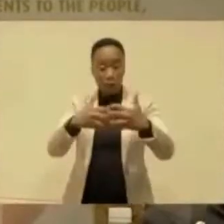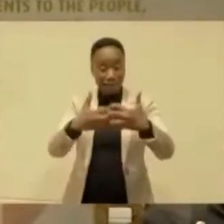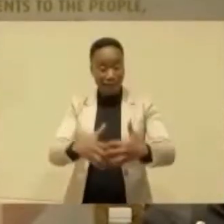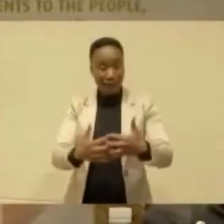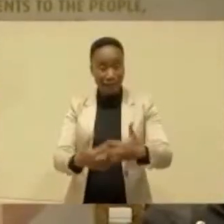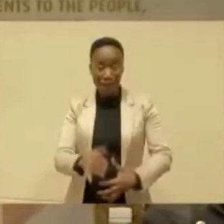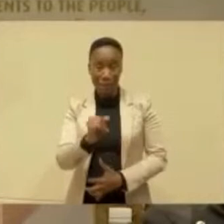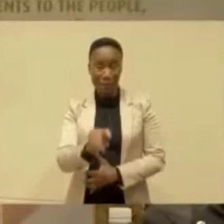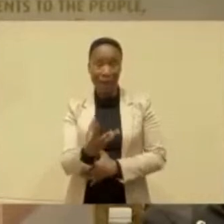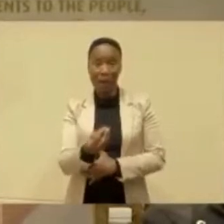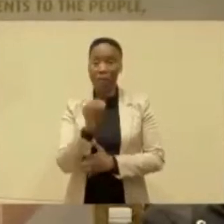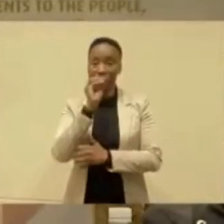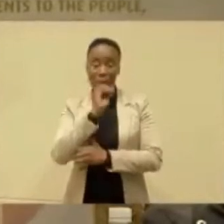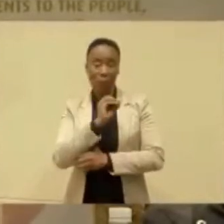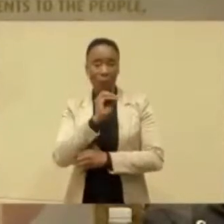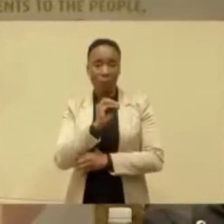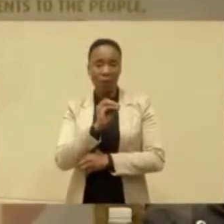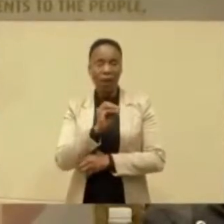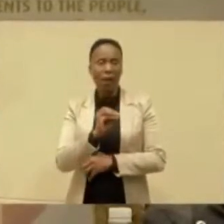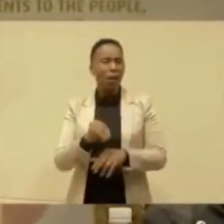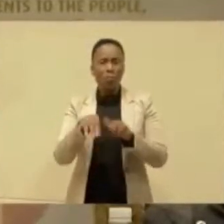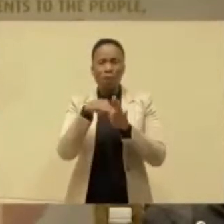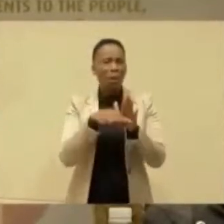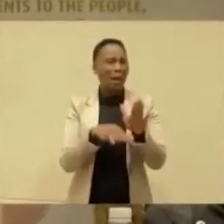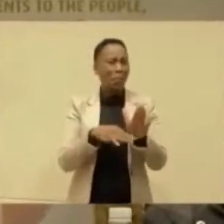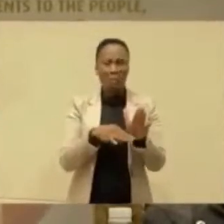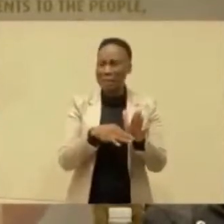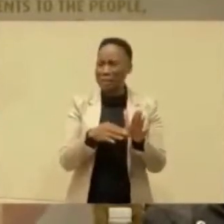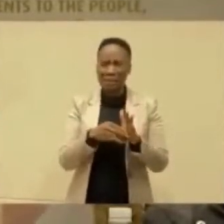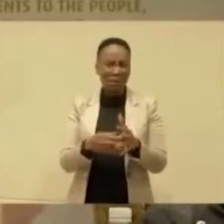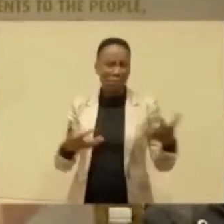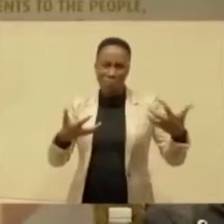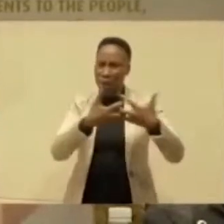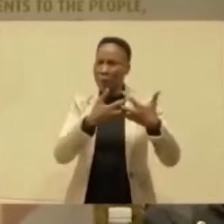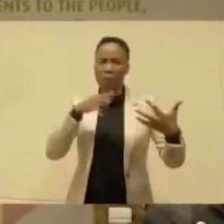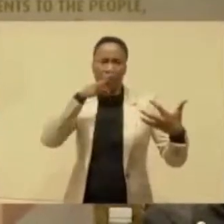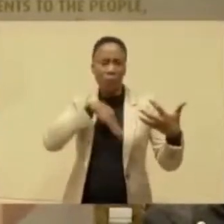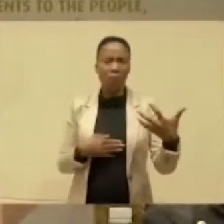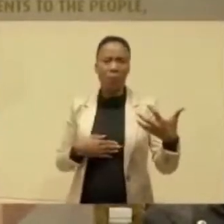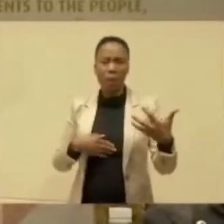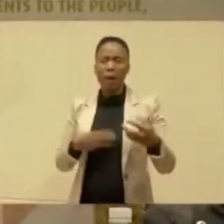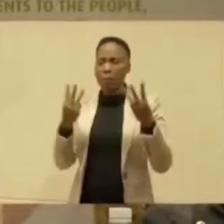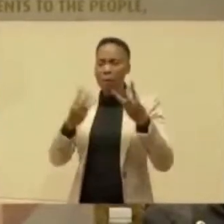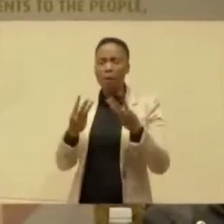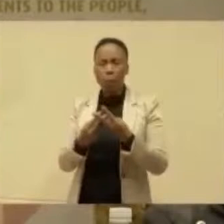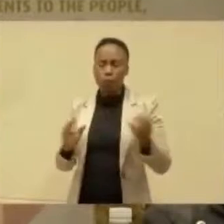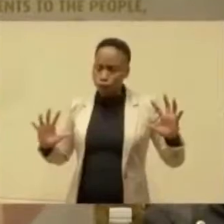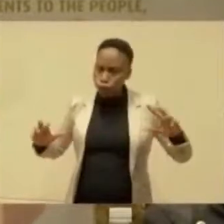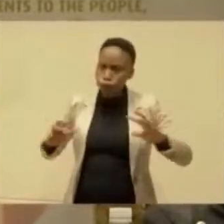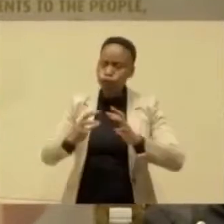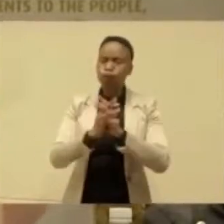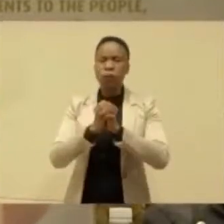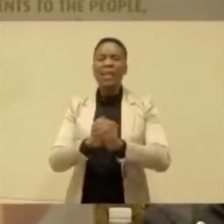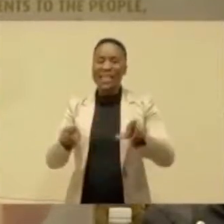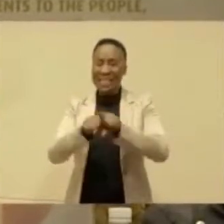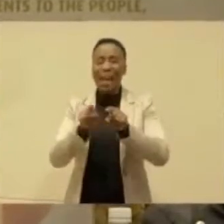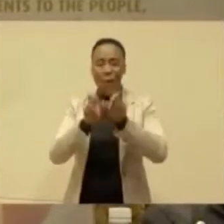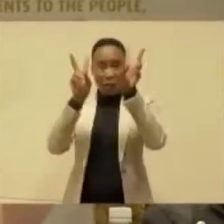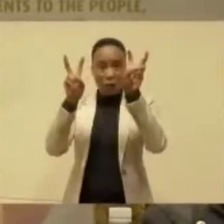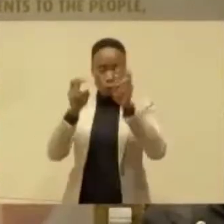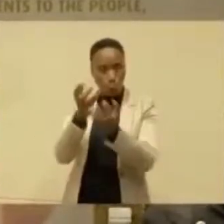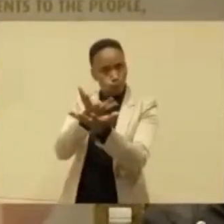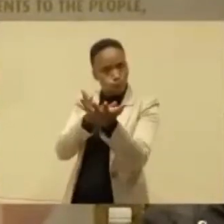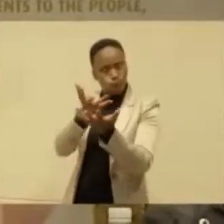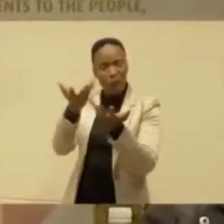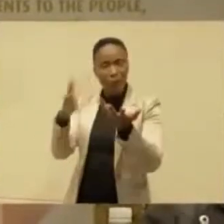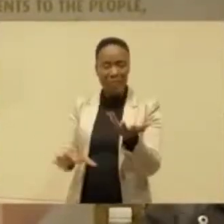programs where people don't speak together on the same issue because if we speak together on the same issue we will have